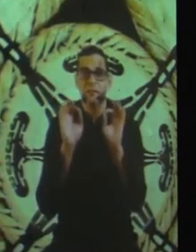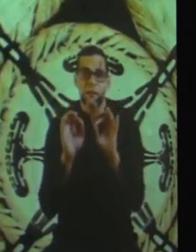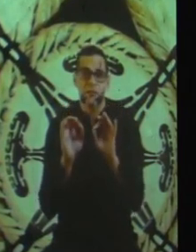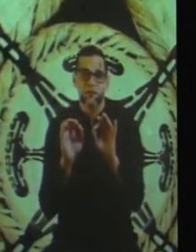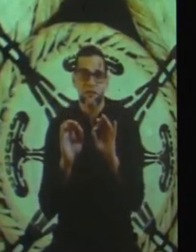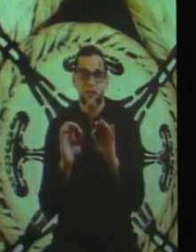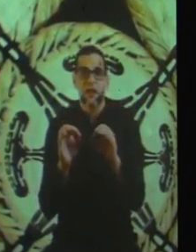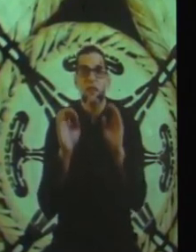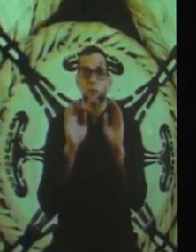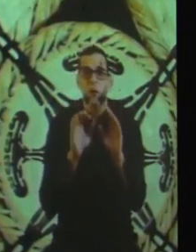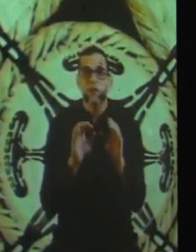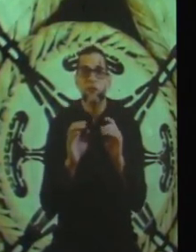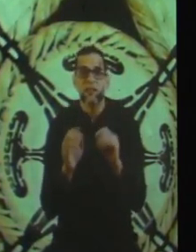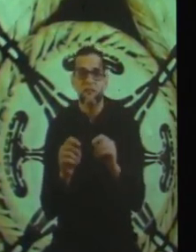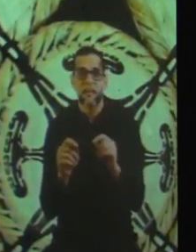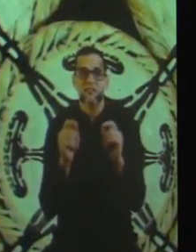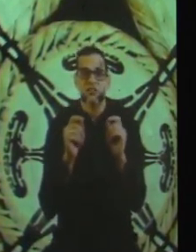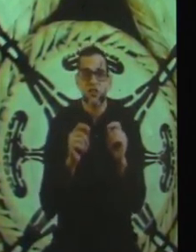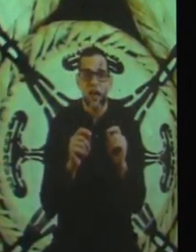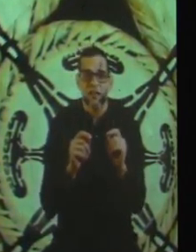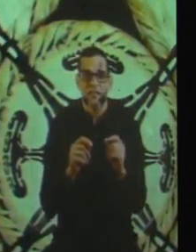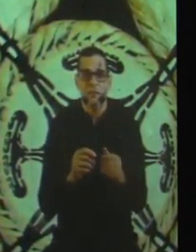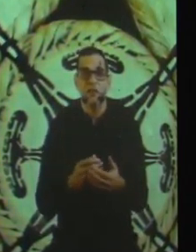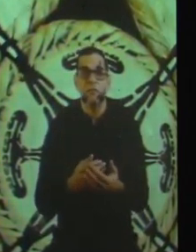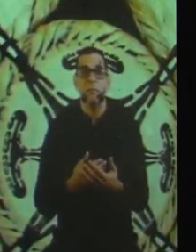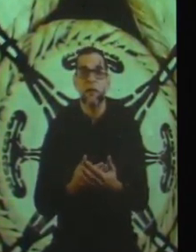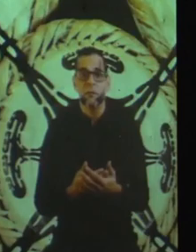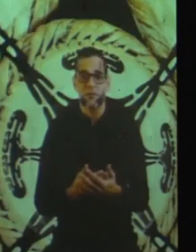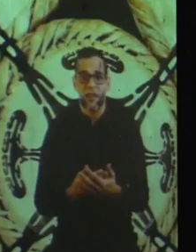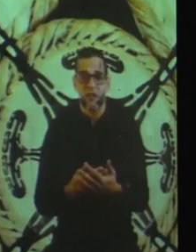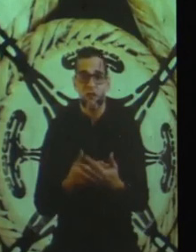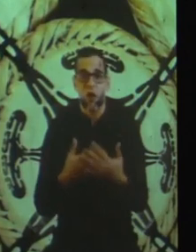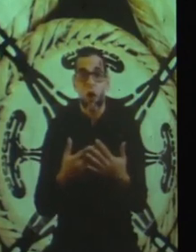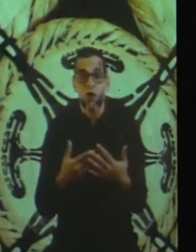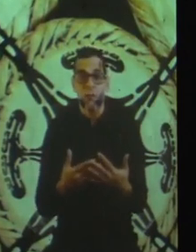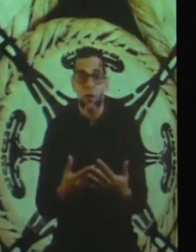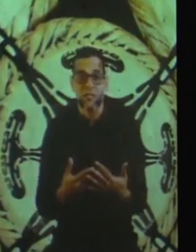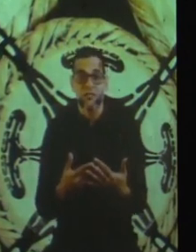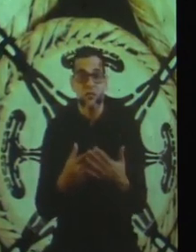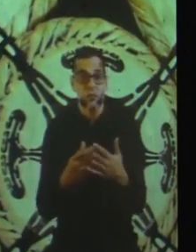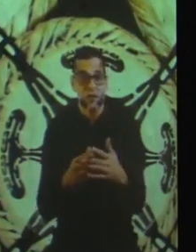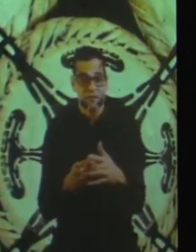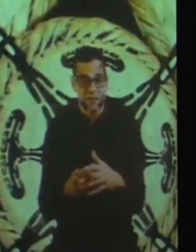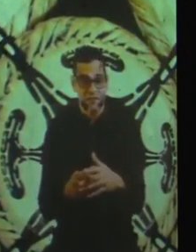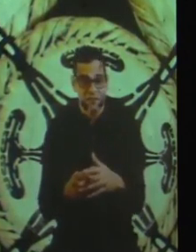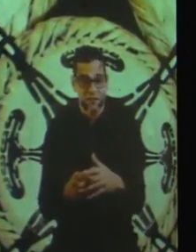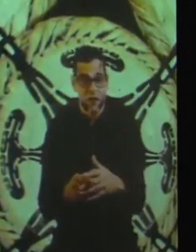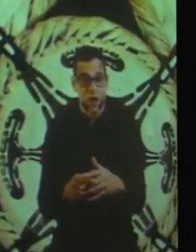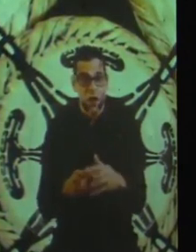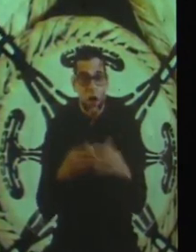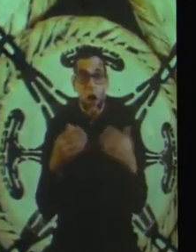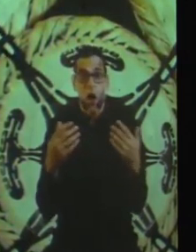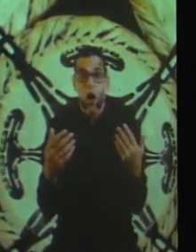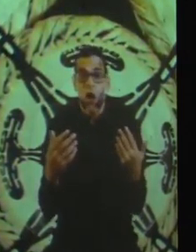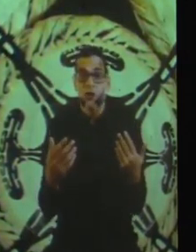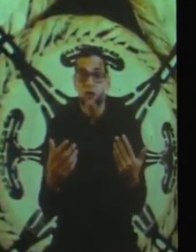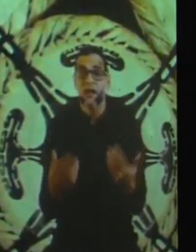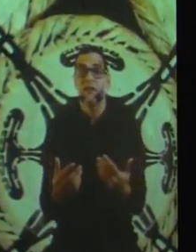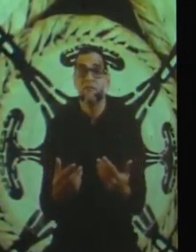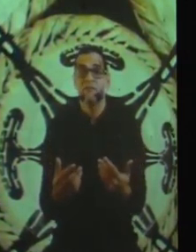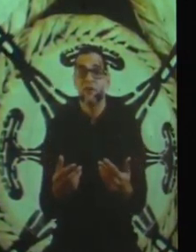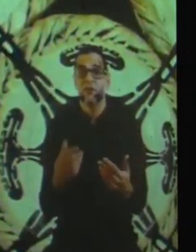isolated memories. The moment you live in as a child is a much bigger percentage of all the moments you have lived. All